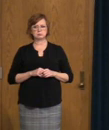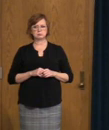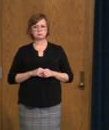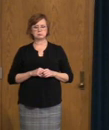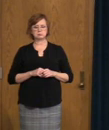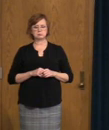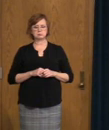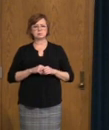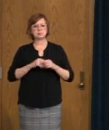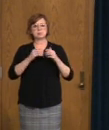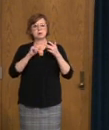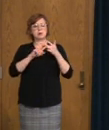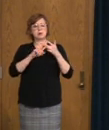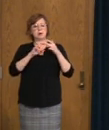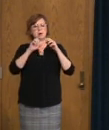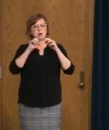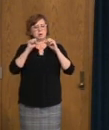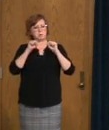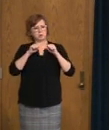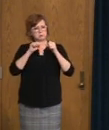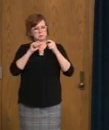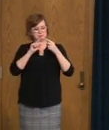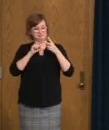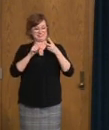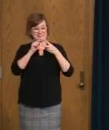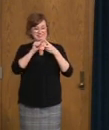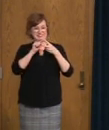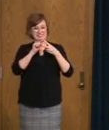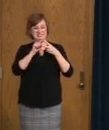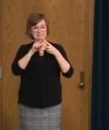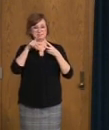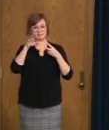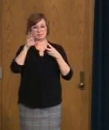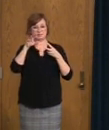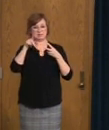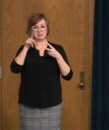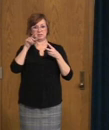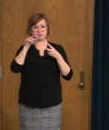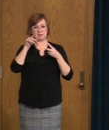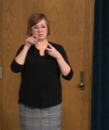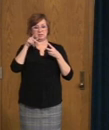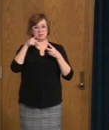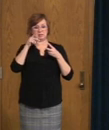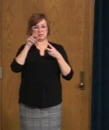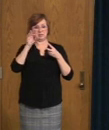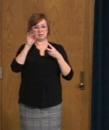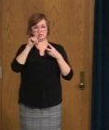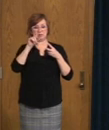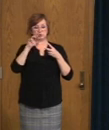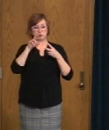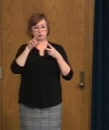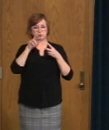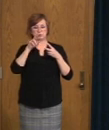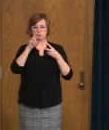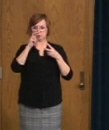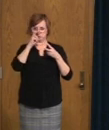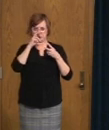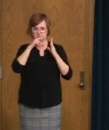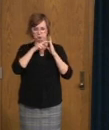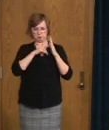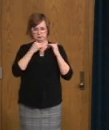that the restrictions with the Pfizer vaccine could change over time, and that may give us more flexibility. Right